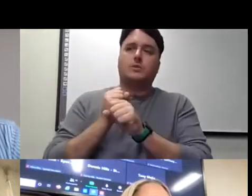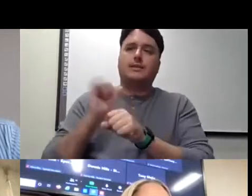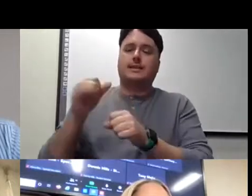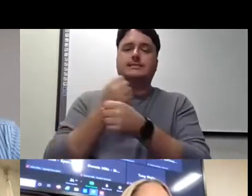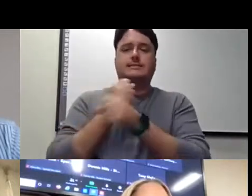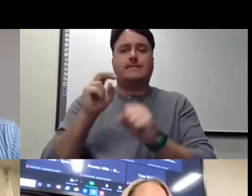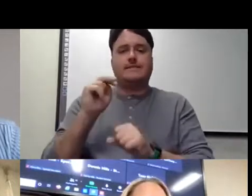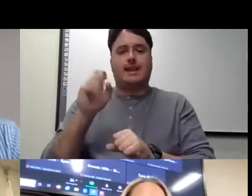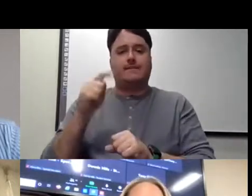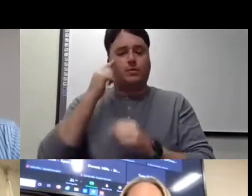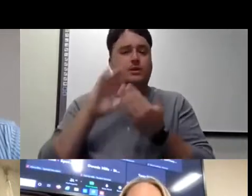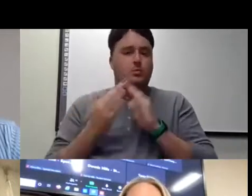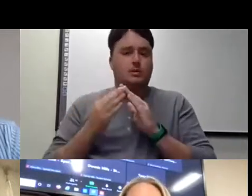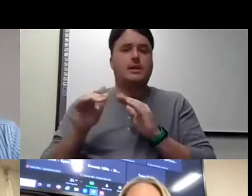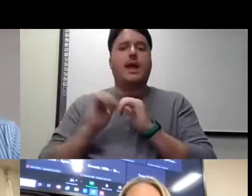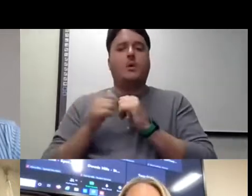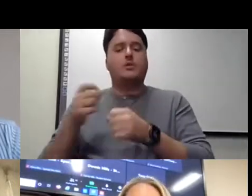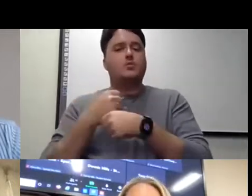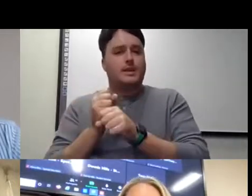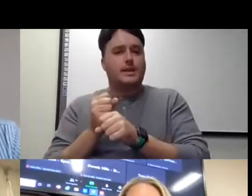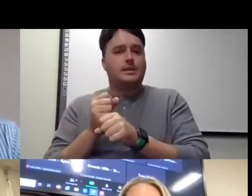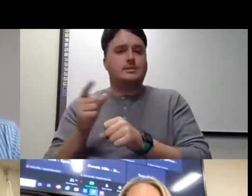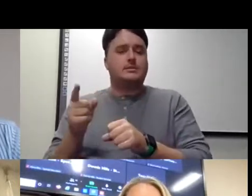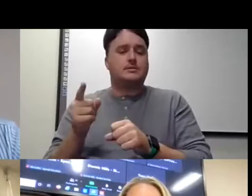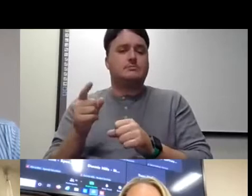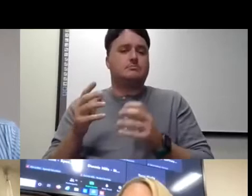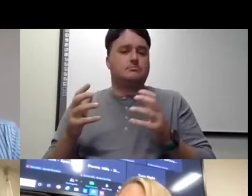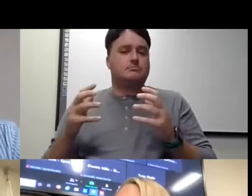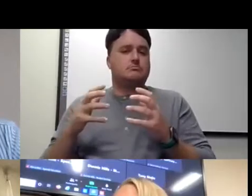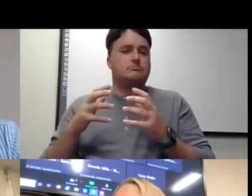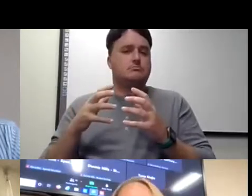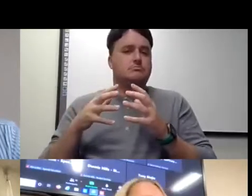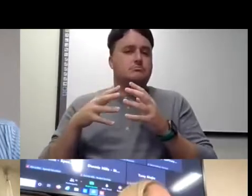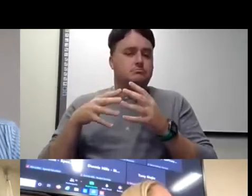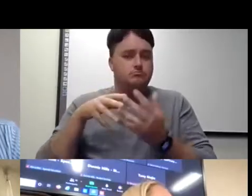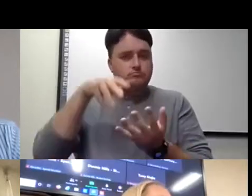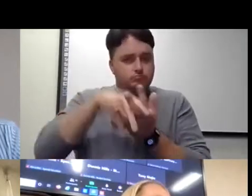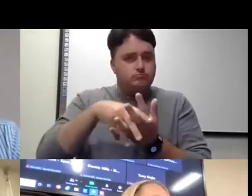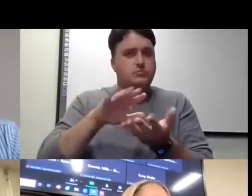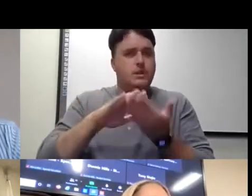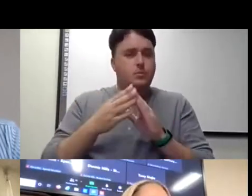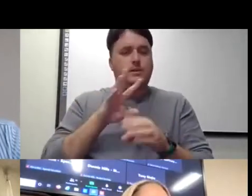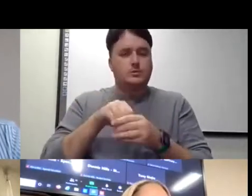of a community? How do they create just that community within their school?